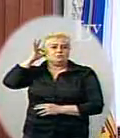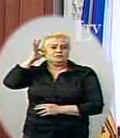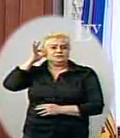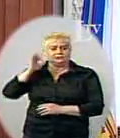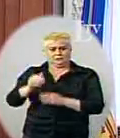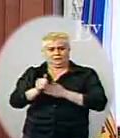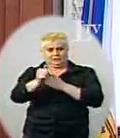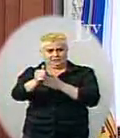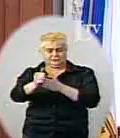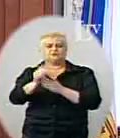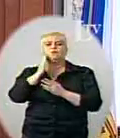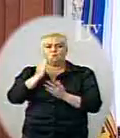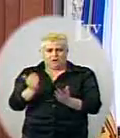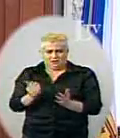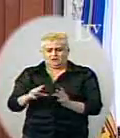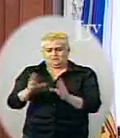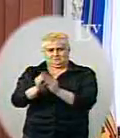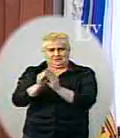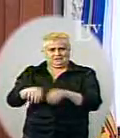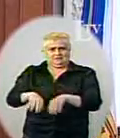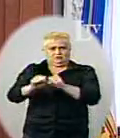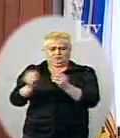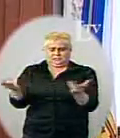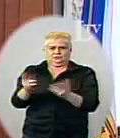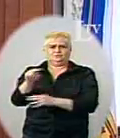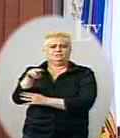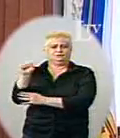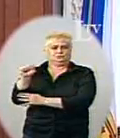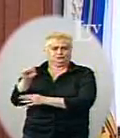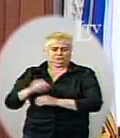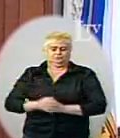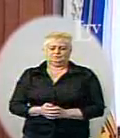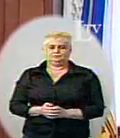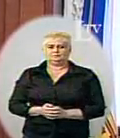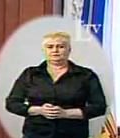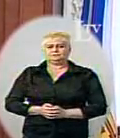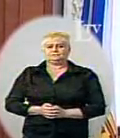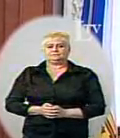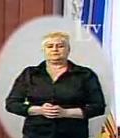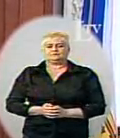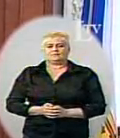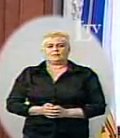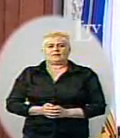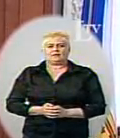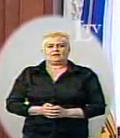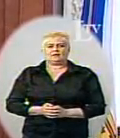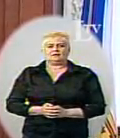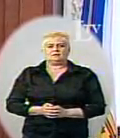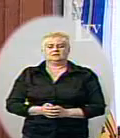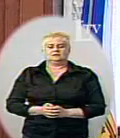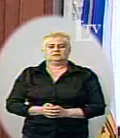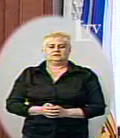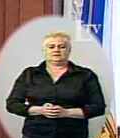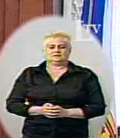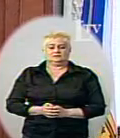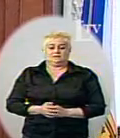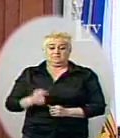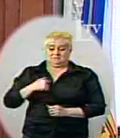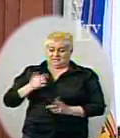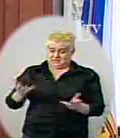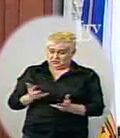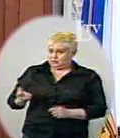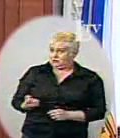meetings in Nova Scotia this year. In the year that has passed since I last spoke in this